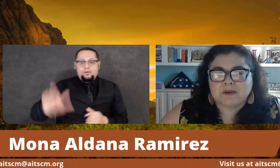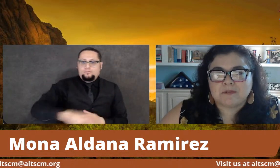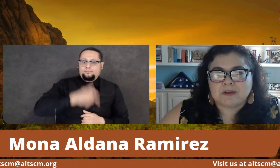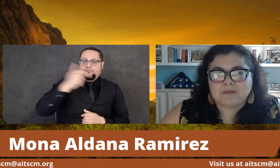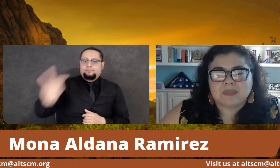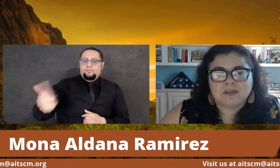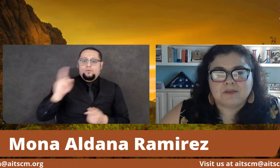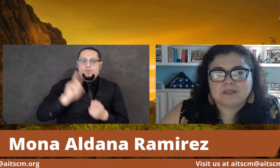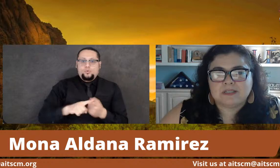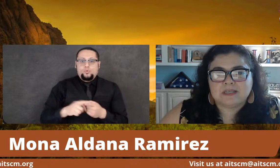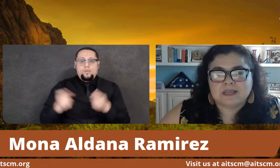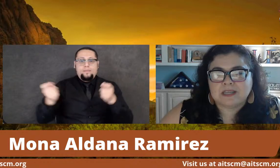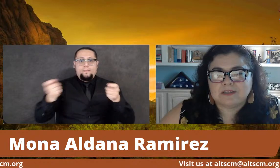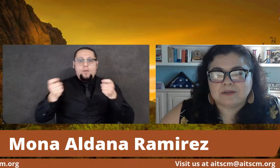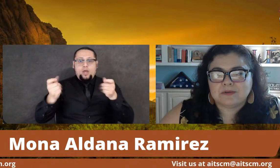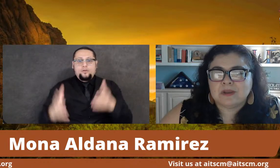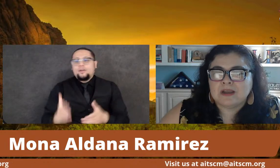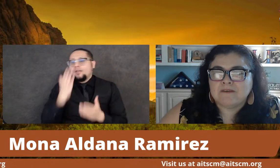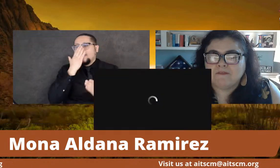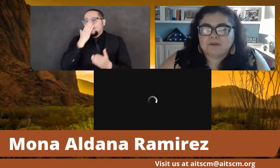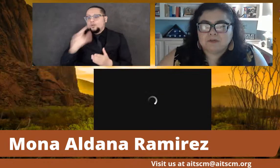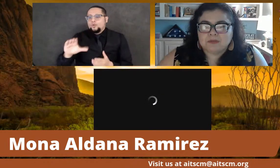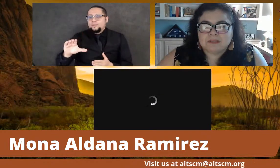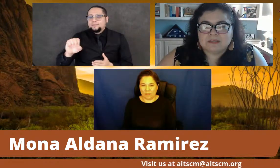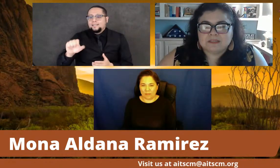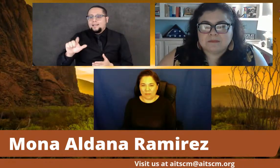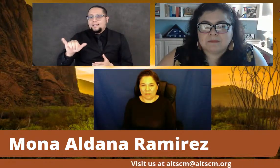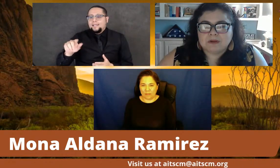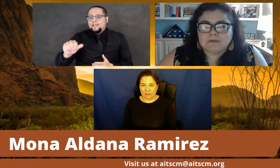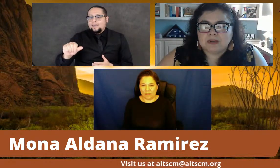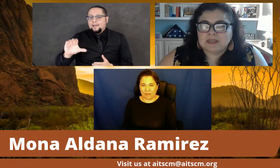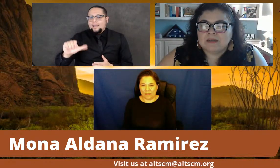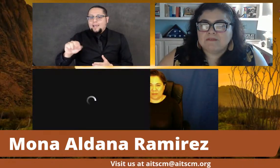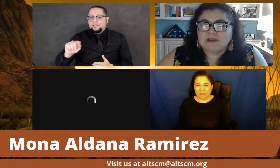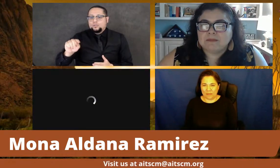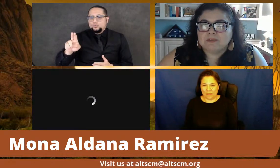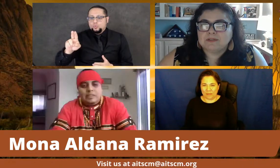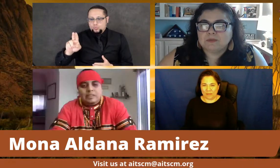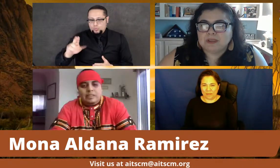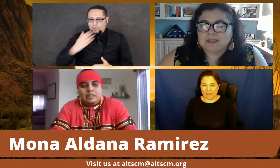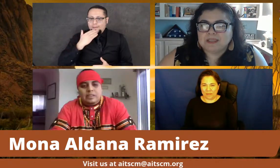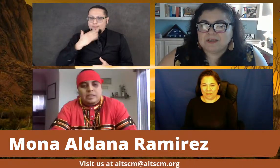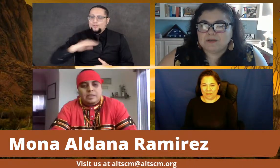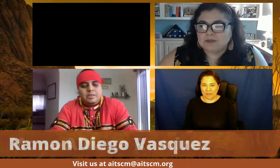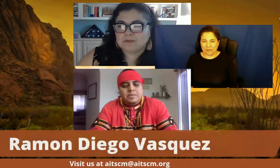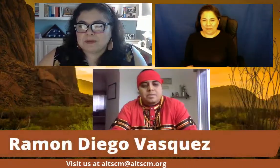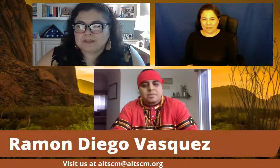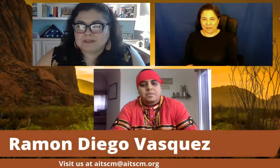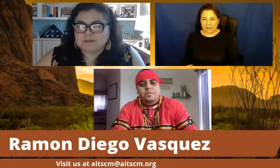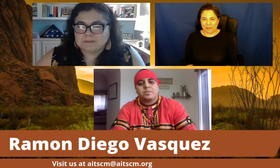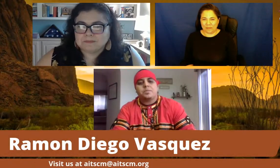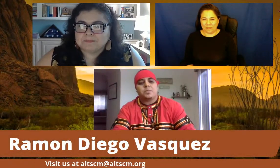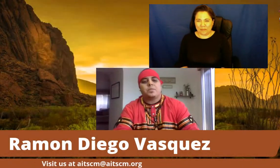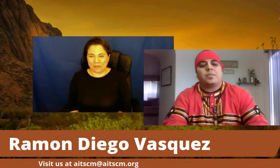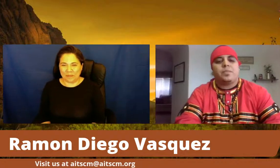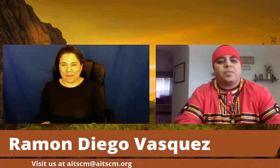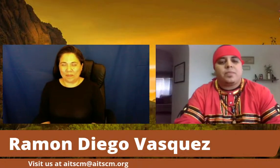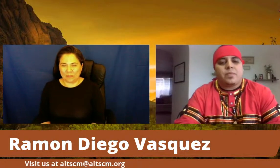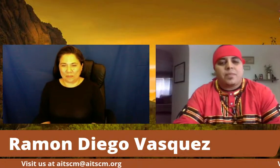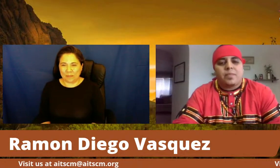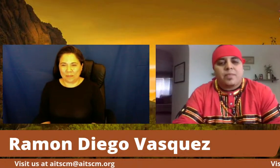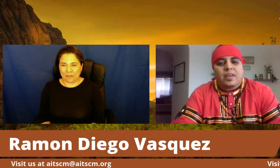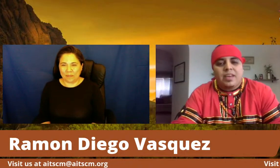fabulous moderator. Thank you, Selena Cantu, for doing this and moderating in a fabulous way. Thank you so much.